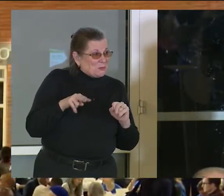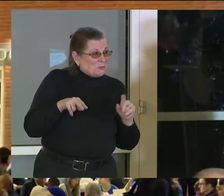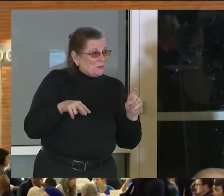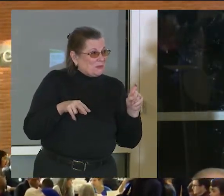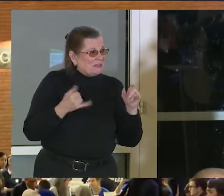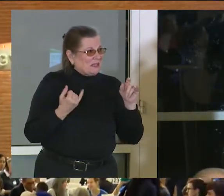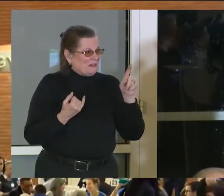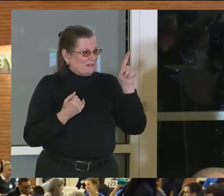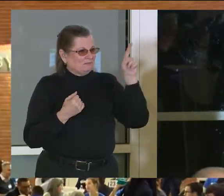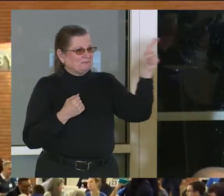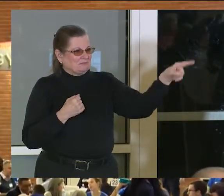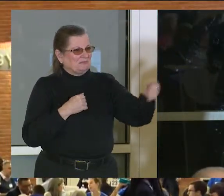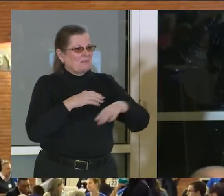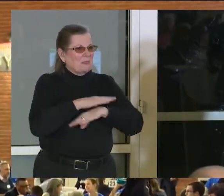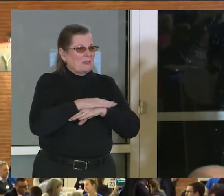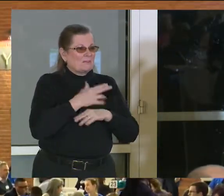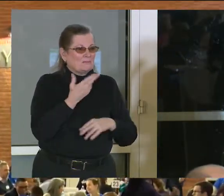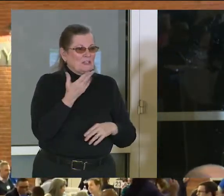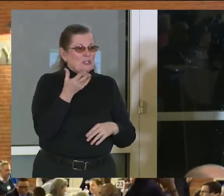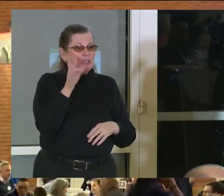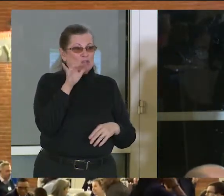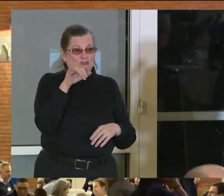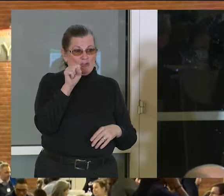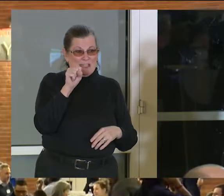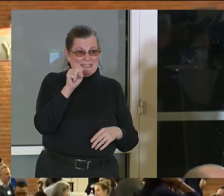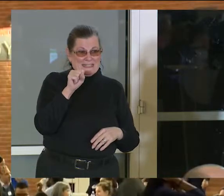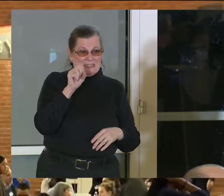my name is Chris Williams. I'm in Ward 6.